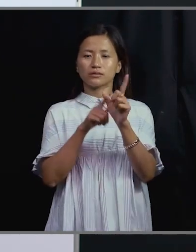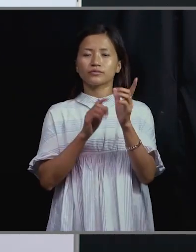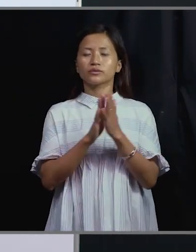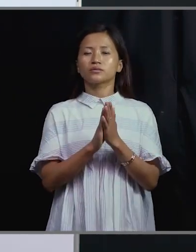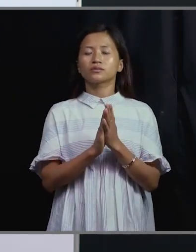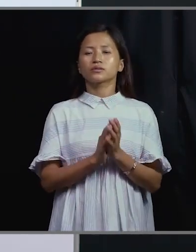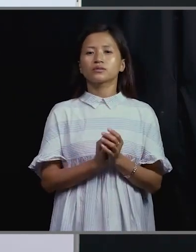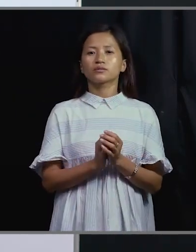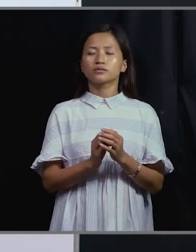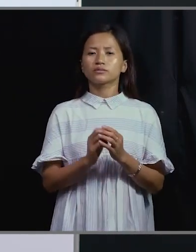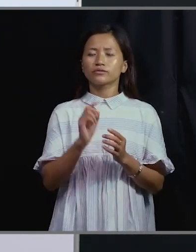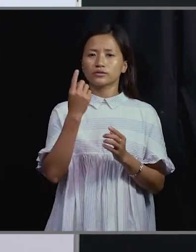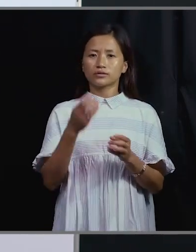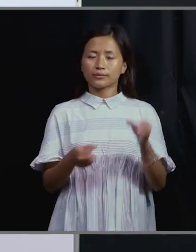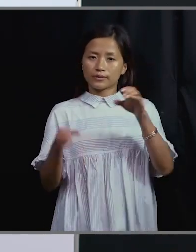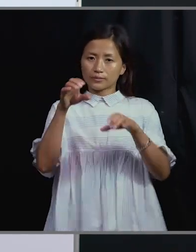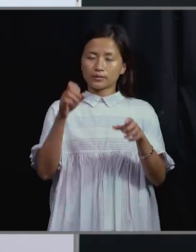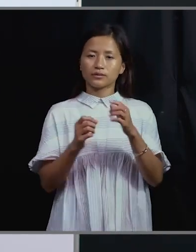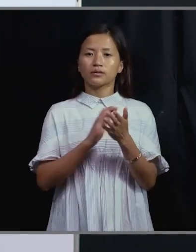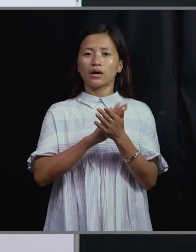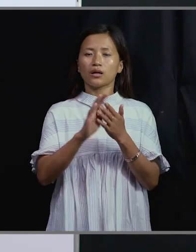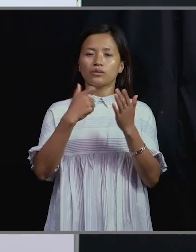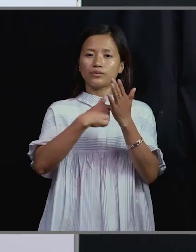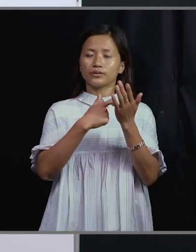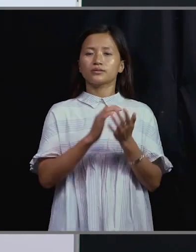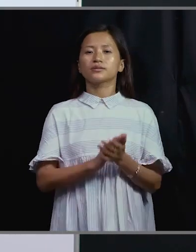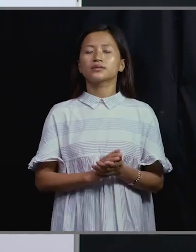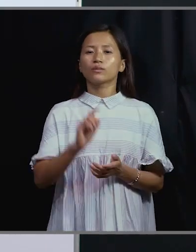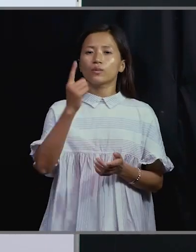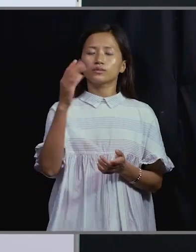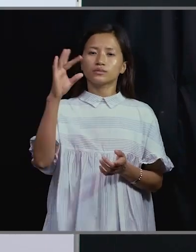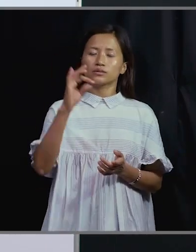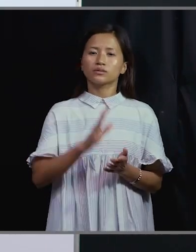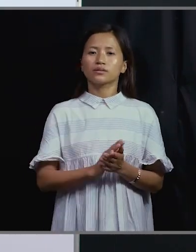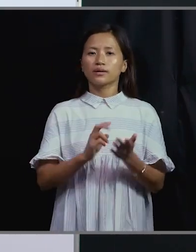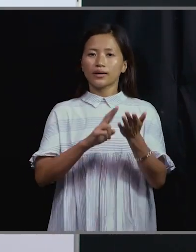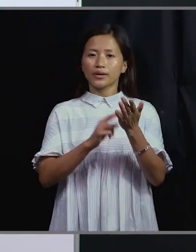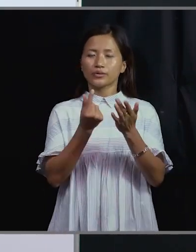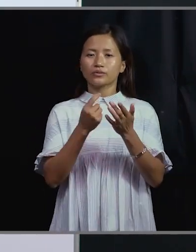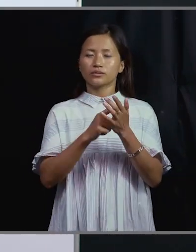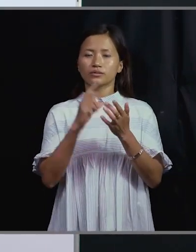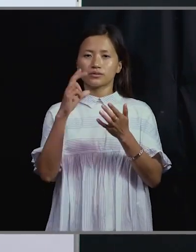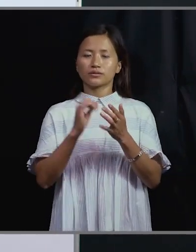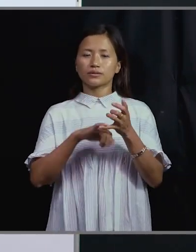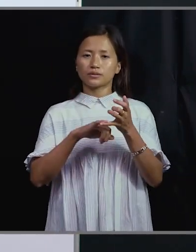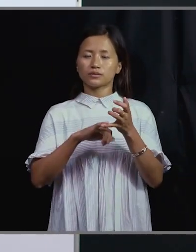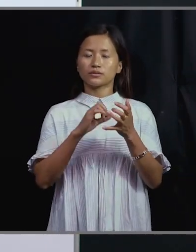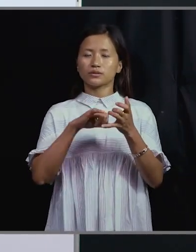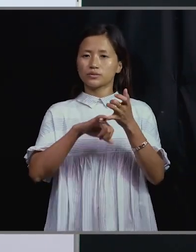type of chemical reactions of the haloarenes is once again the nucleophilic substitution